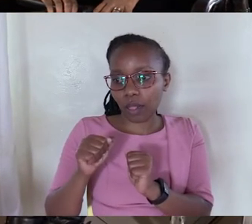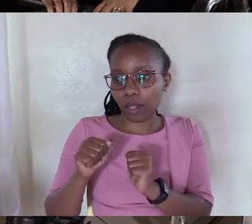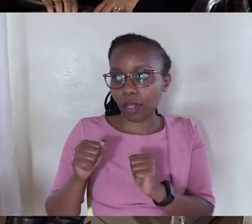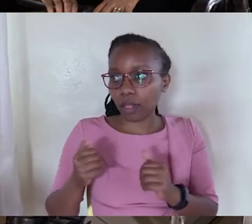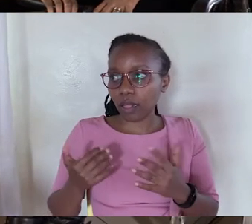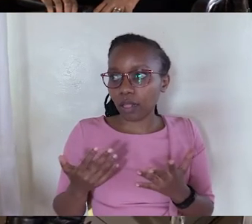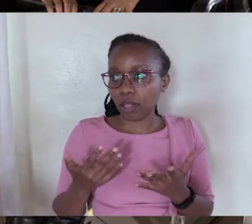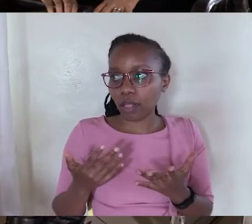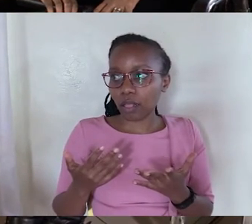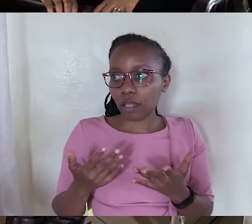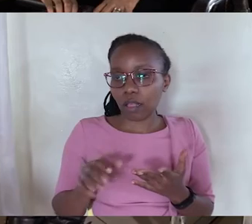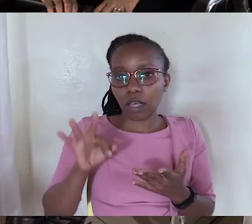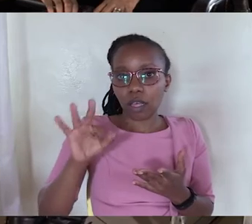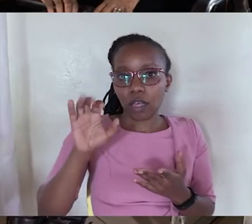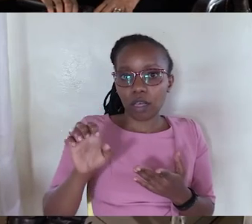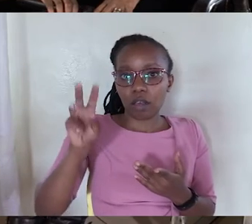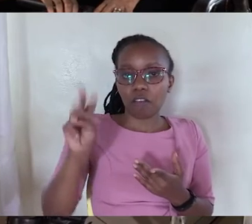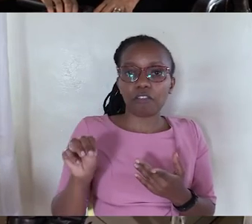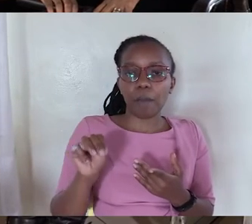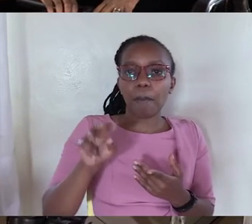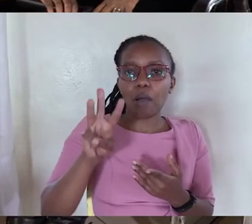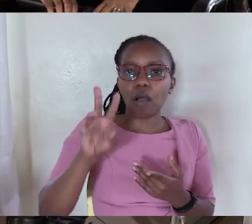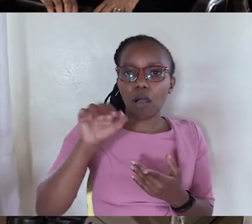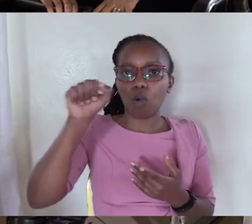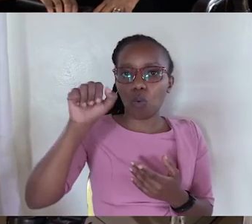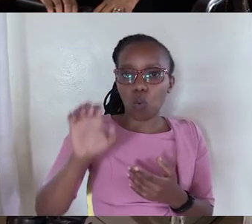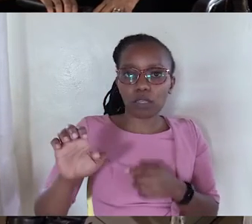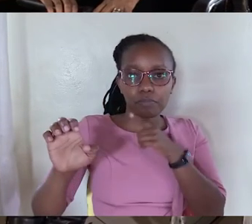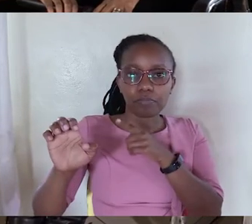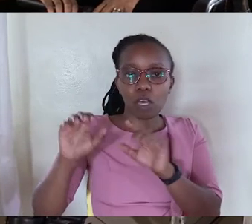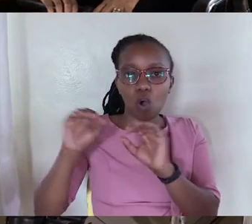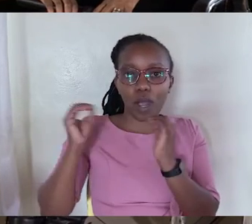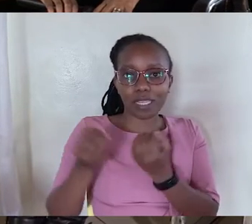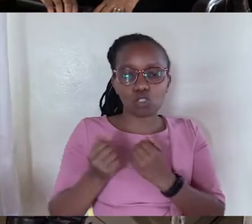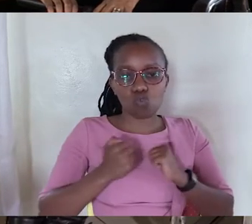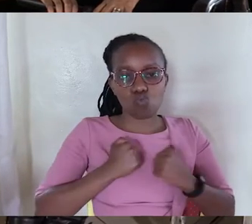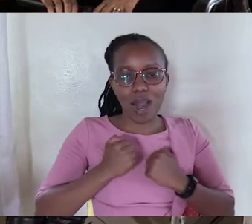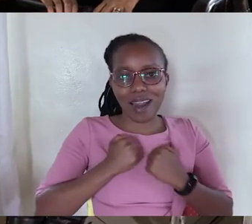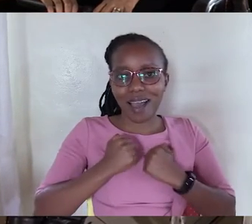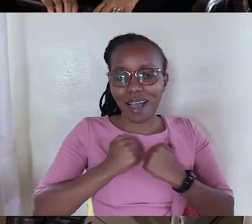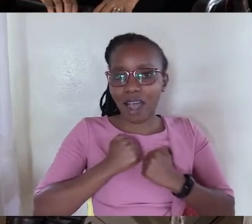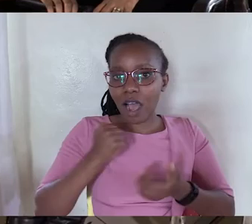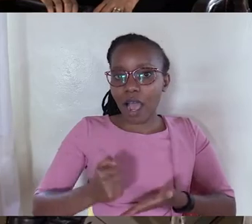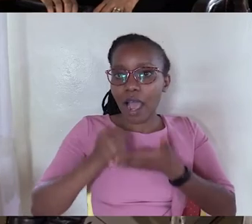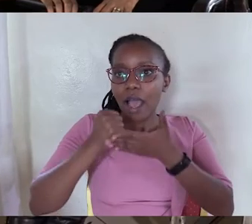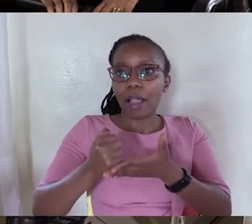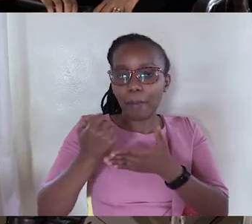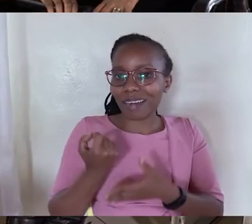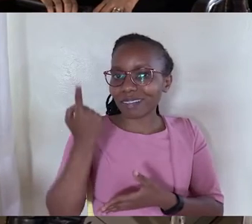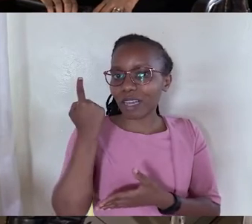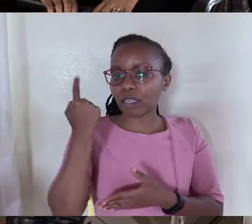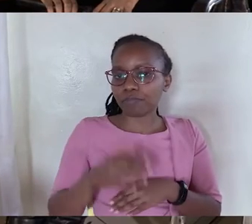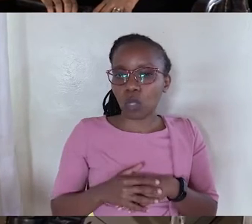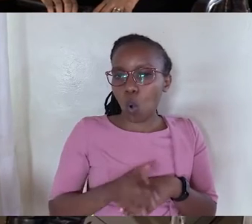FemWise. FemWise is an organization that is in Rwanda that has actually helped us to understand the